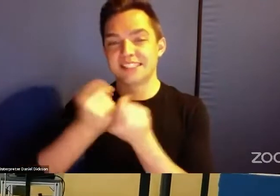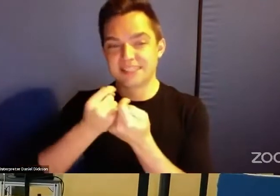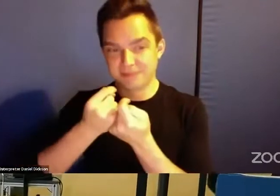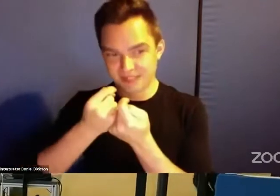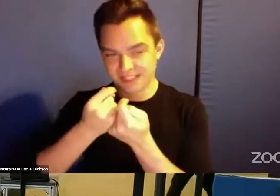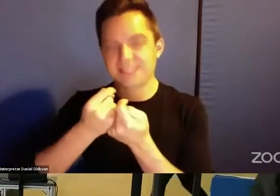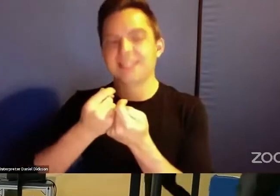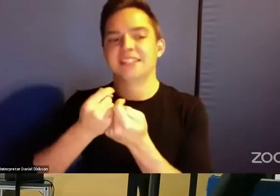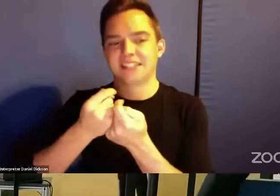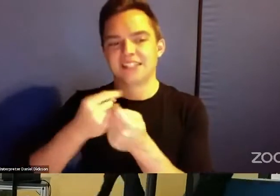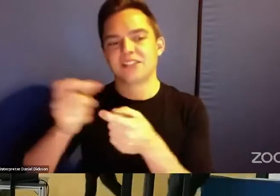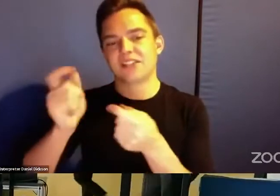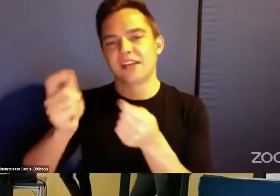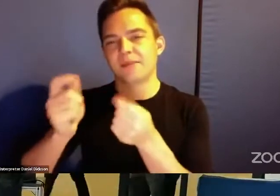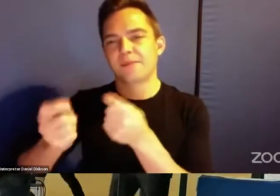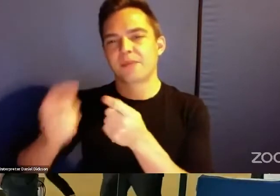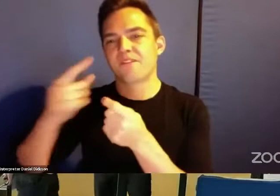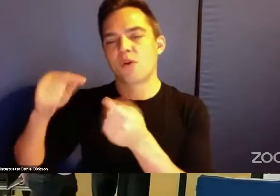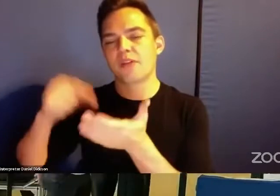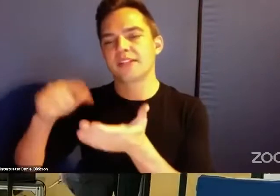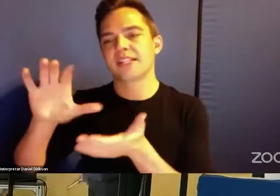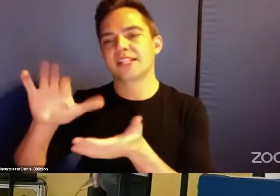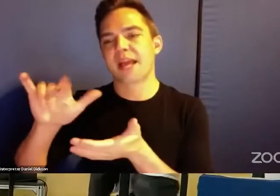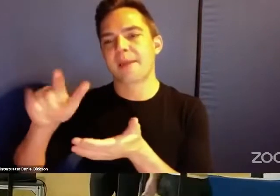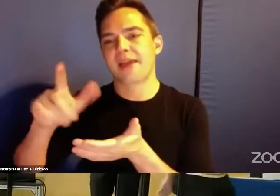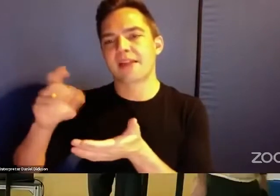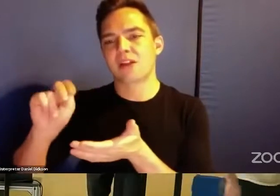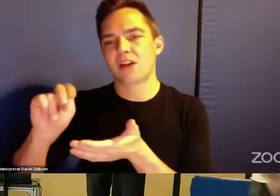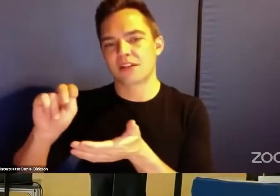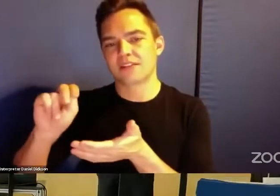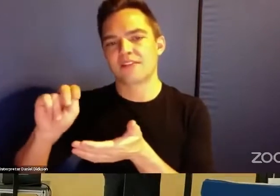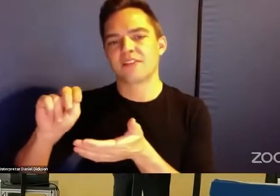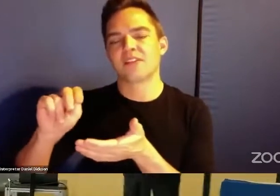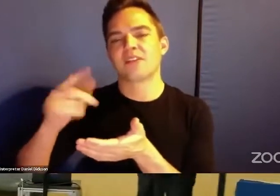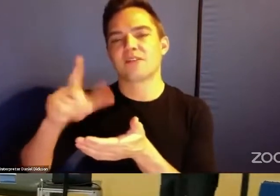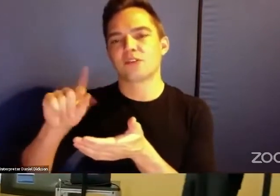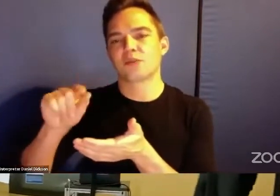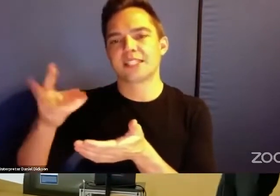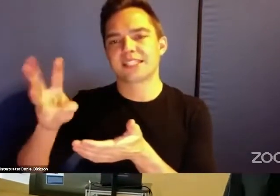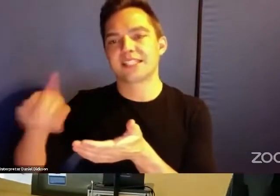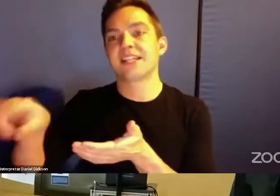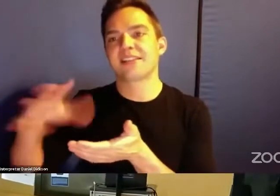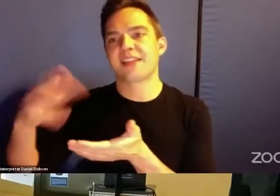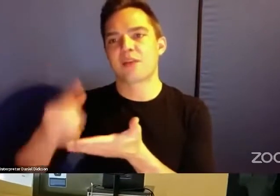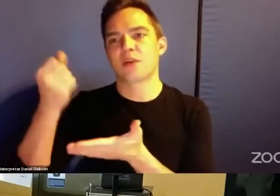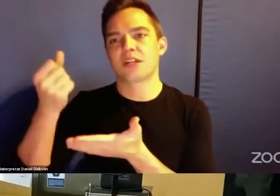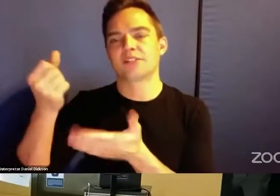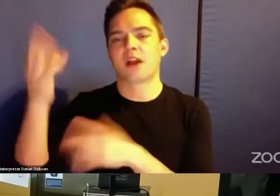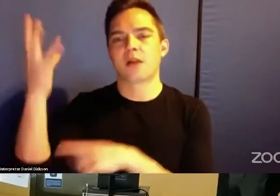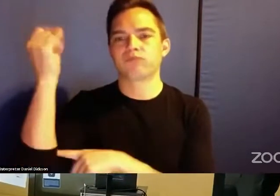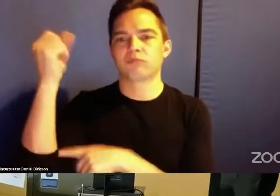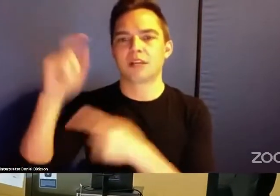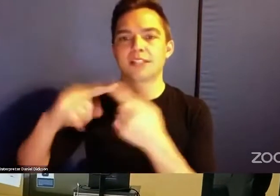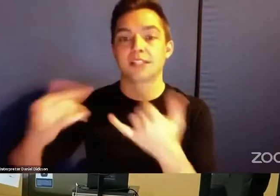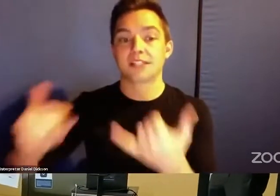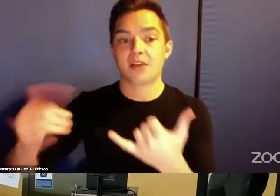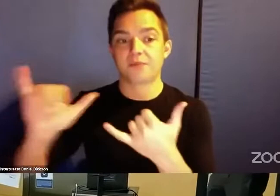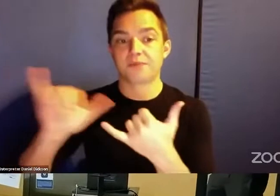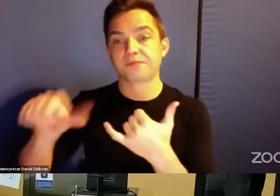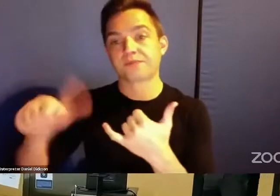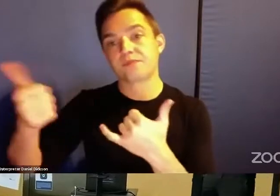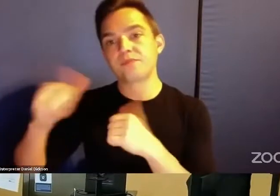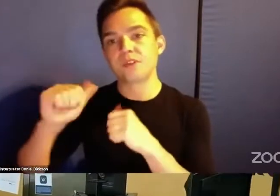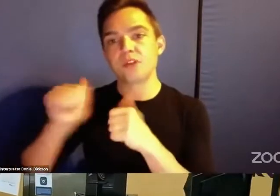for the CYBATHLON 2016, where they won. They are unbeaten until now, also in other competitions. It has a